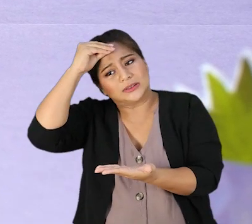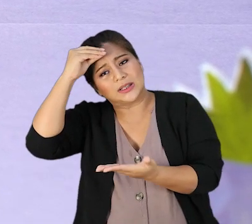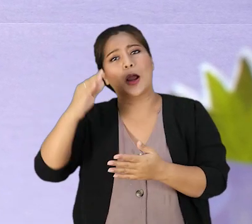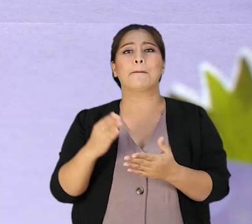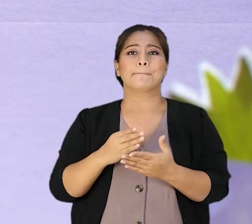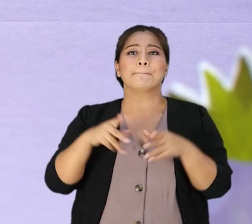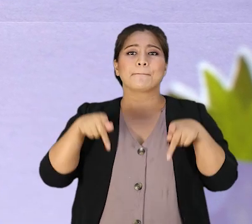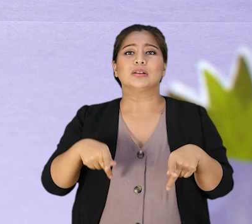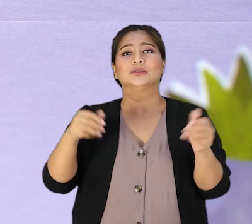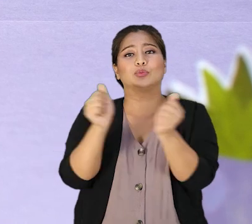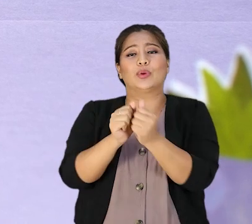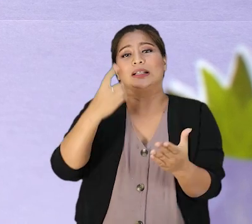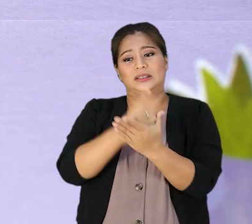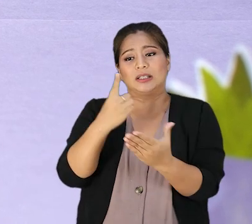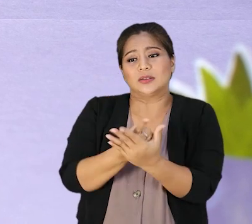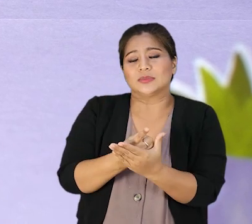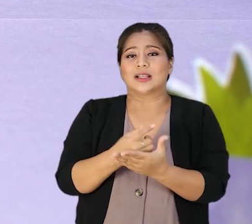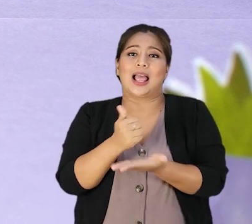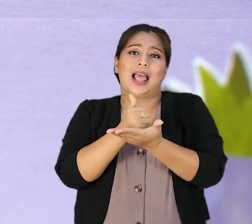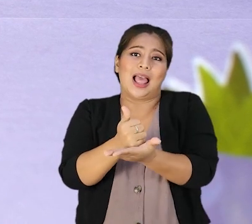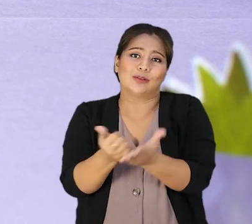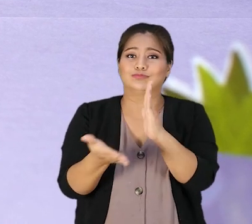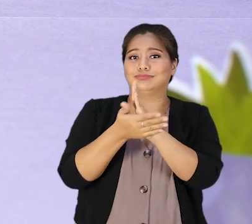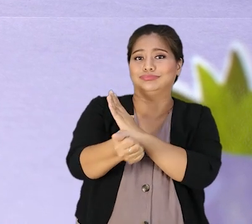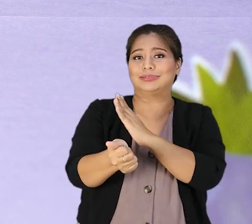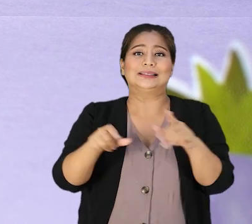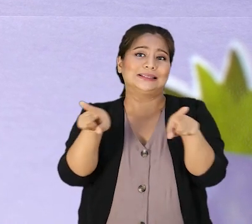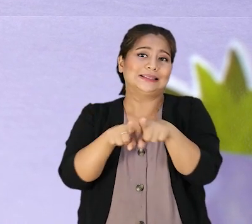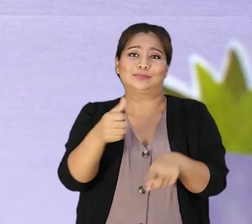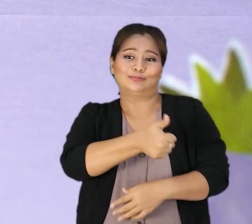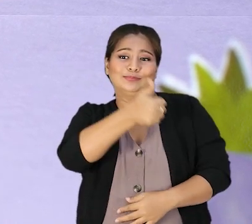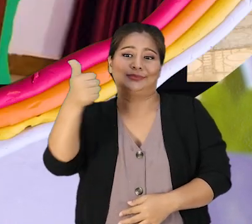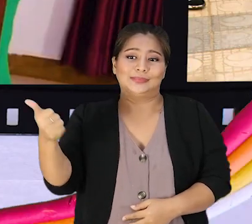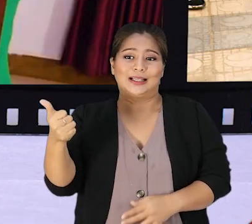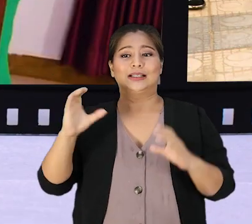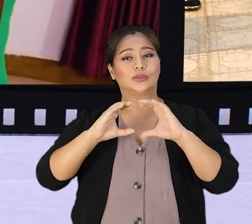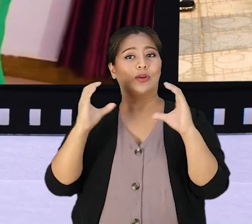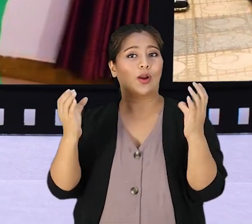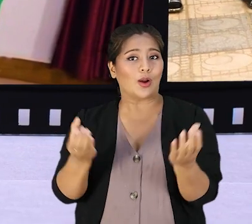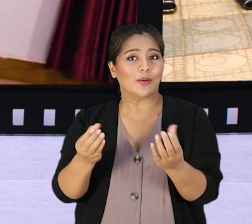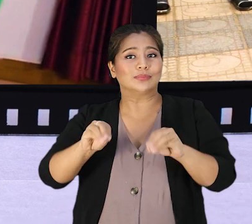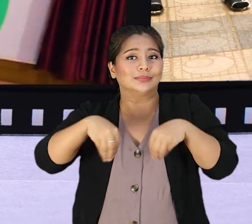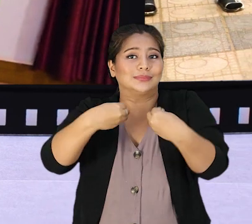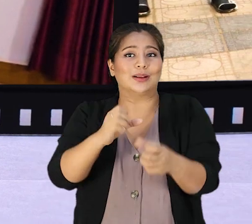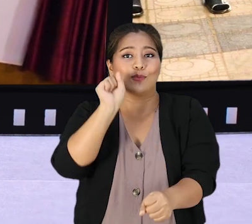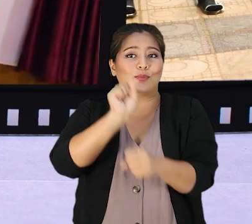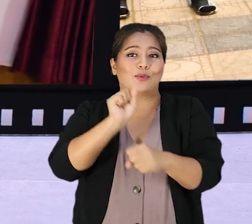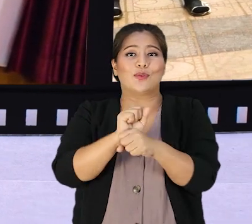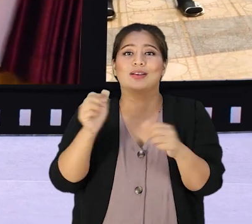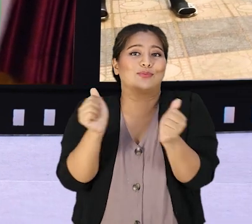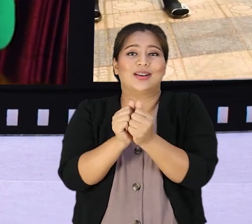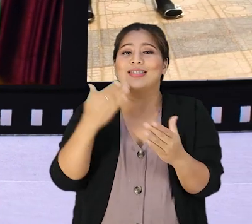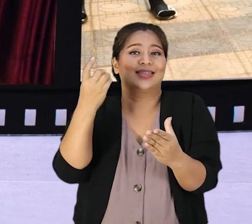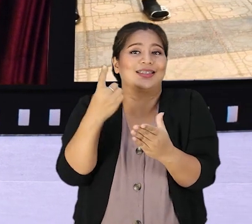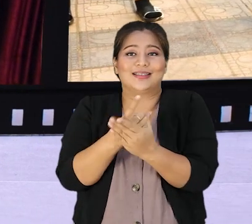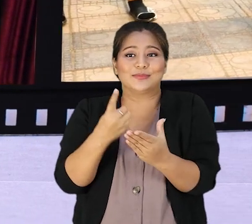Employers are learning that persons with disabilities have the skills to do the job the same as anyone else, and increasingly companies are giving jobs to more